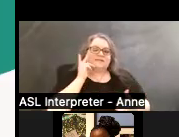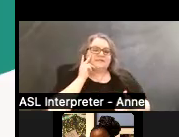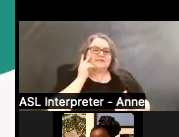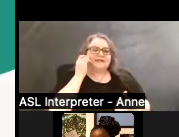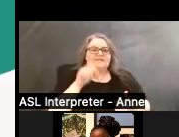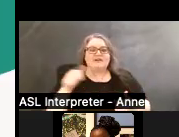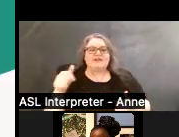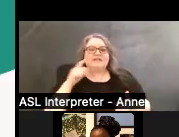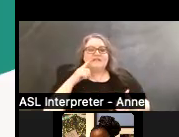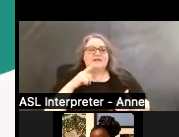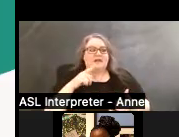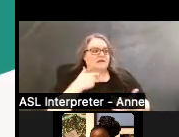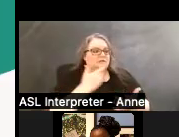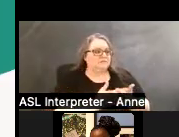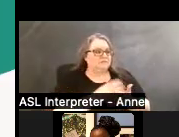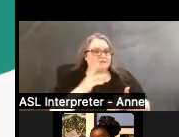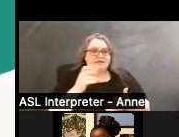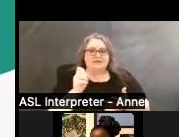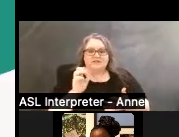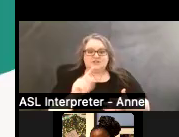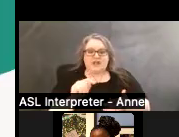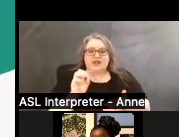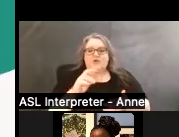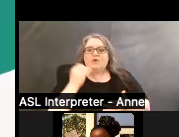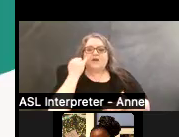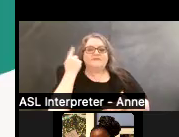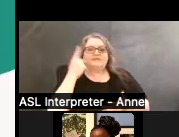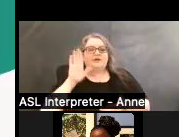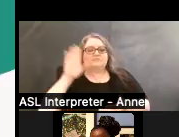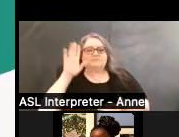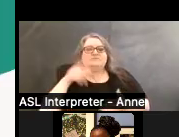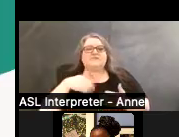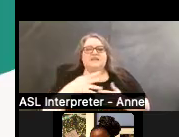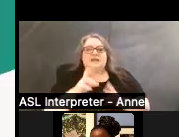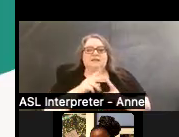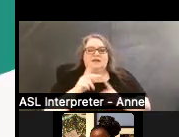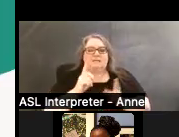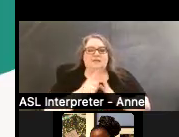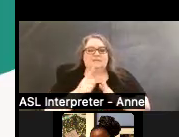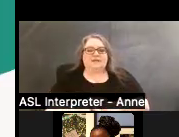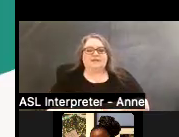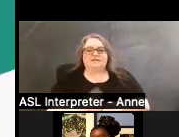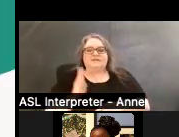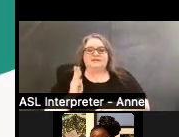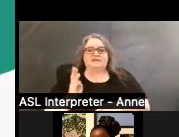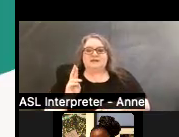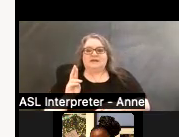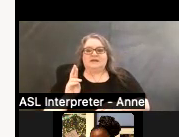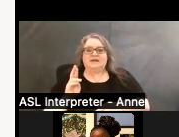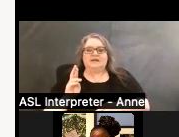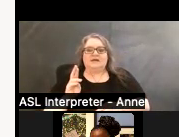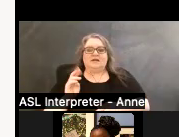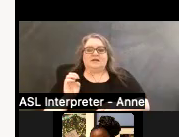anything lands in the chat or if anyone raises their hands in the next couple of minutes. Brecken, could you please,